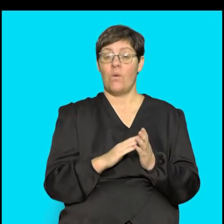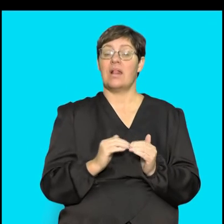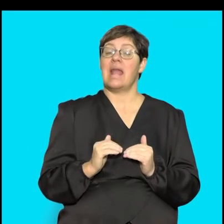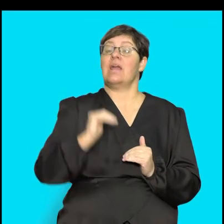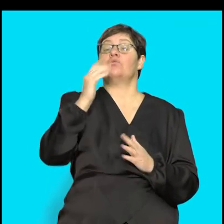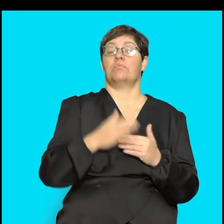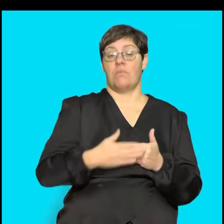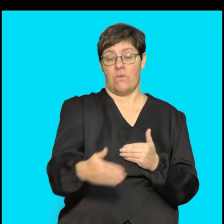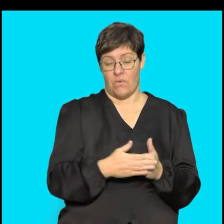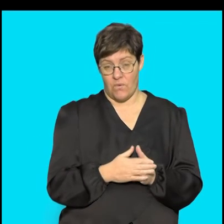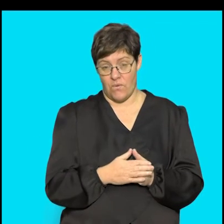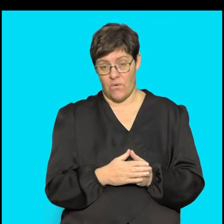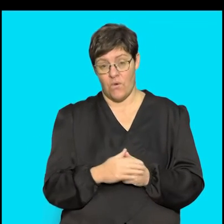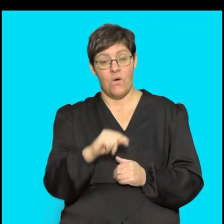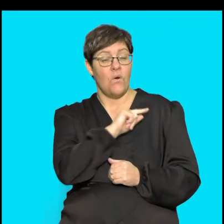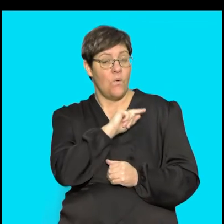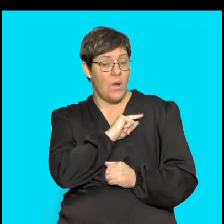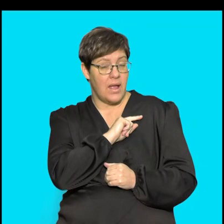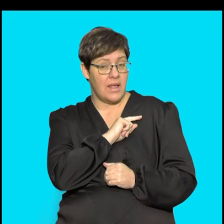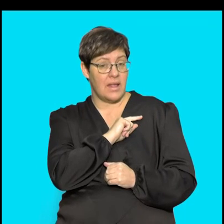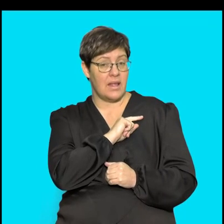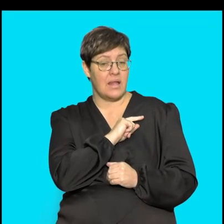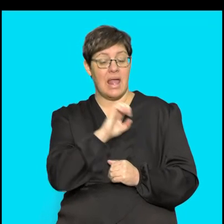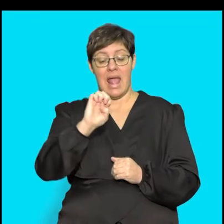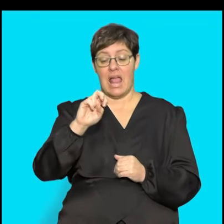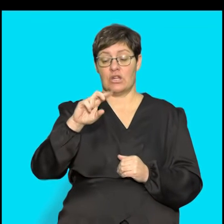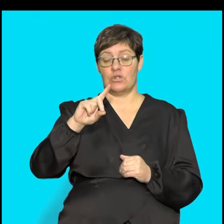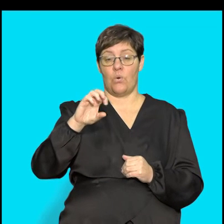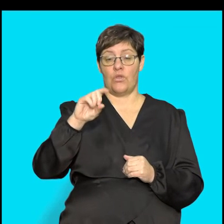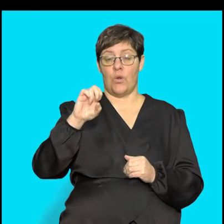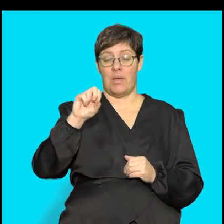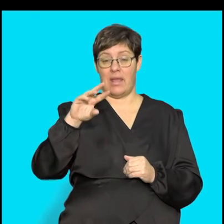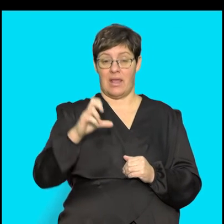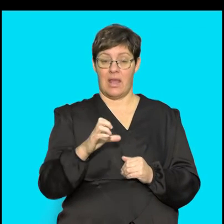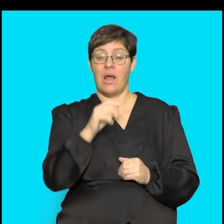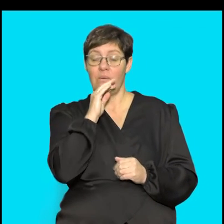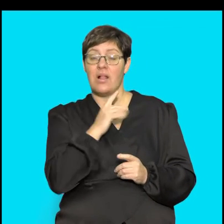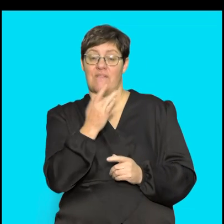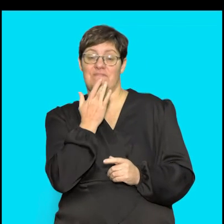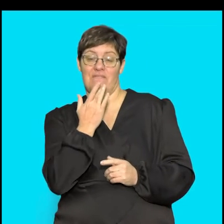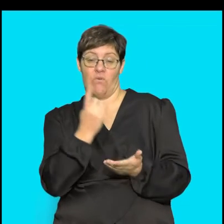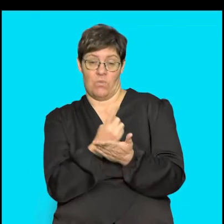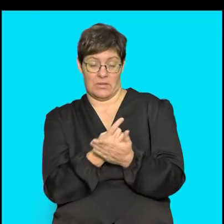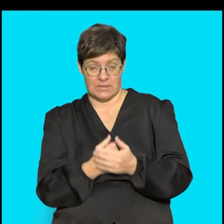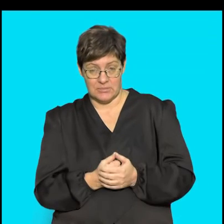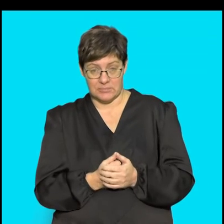will increase more, because it's actually your endothermic reaction that's being